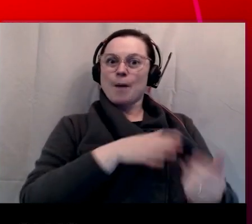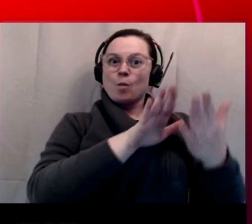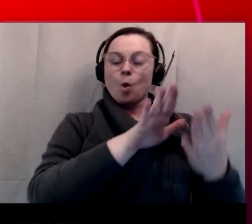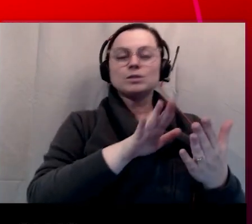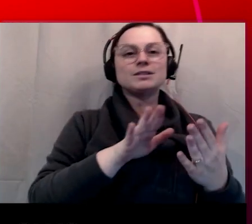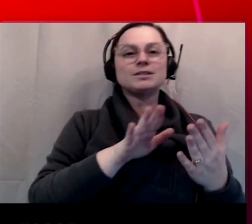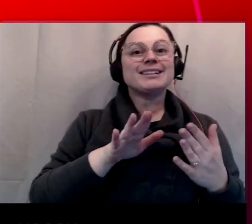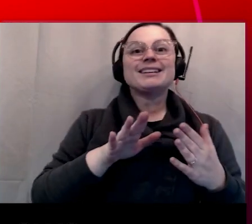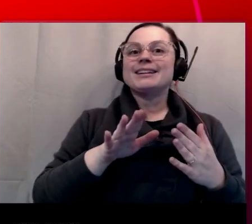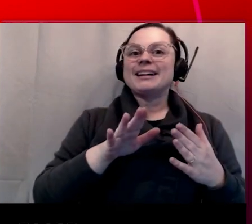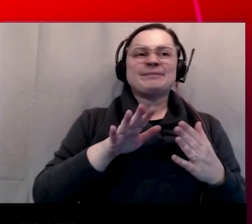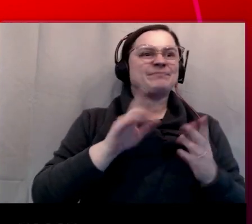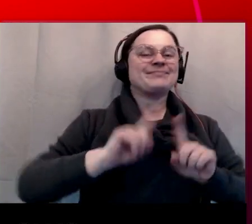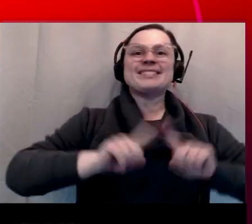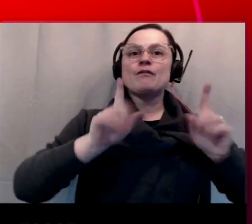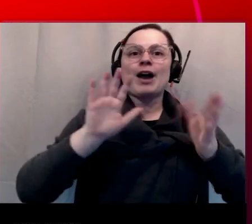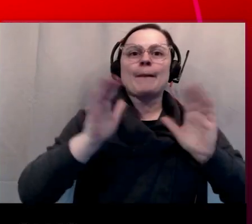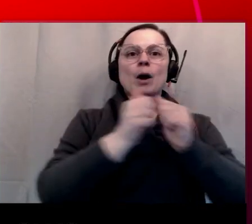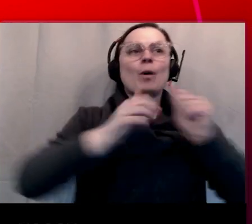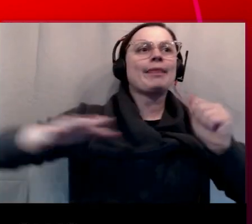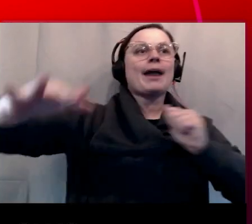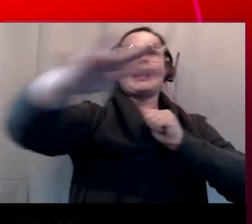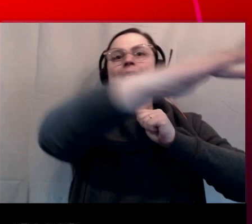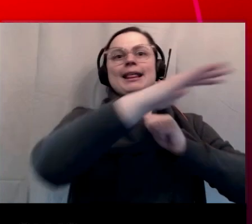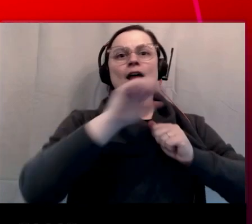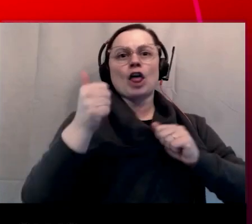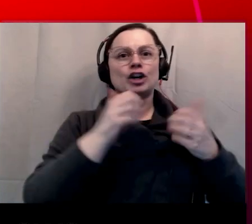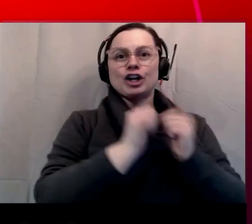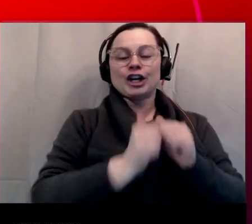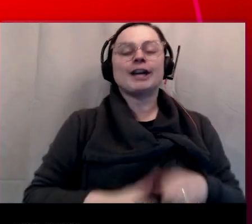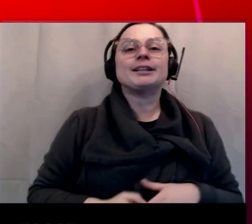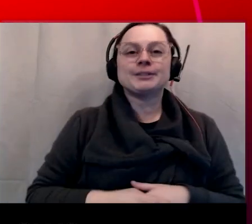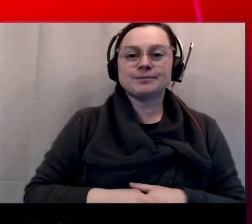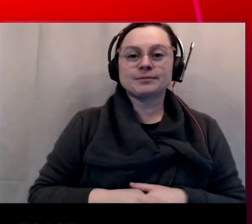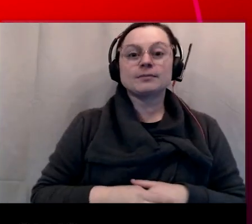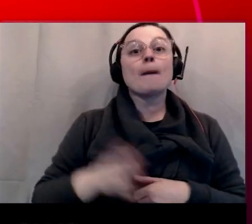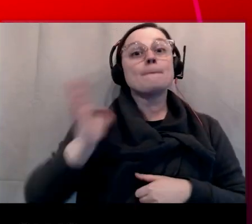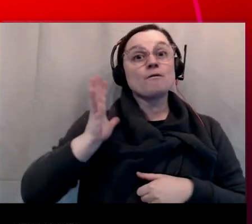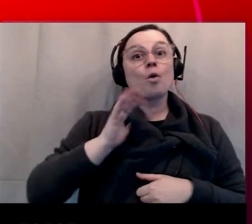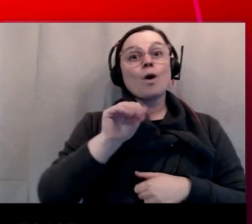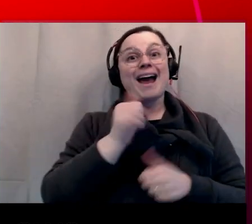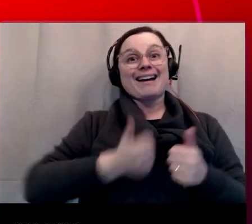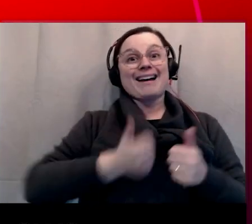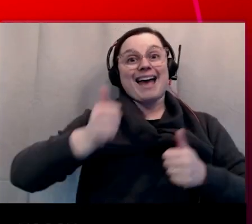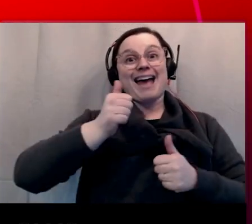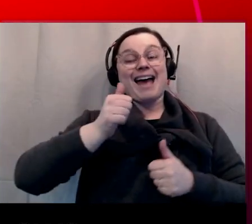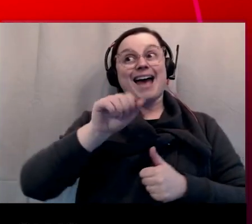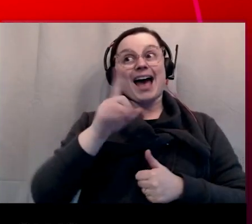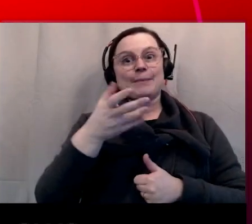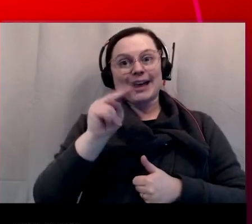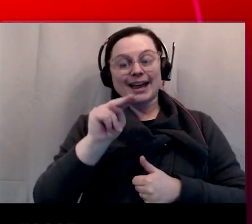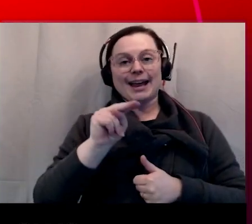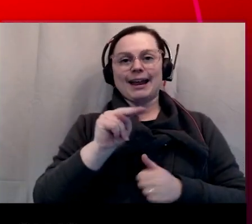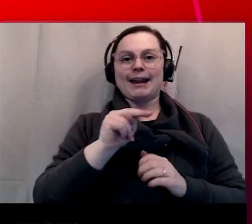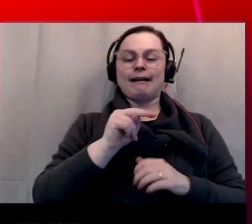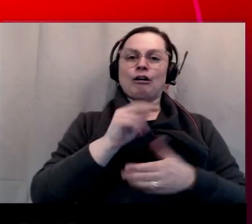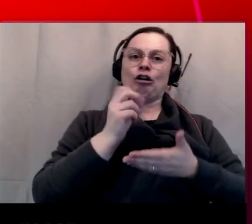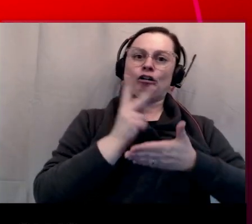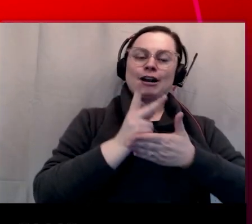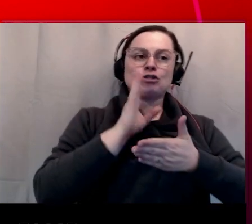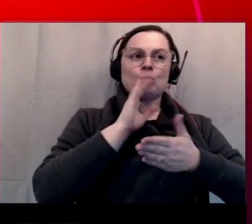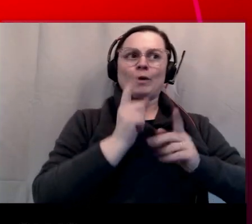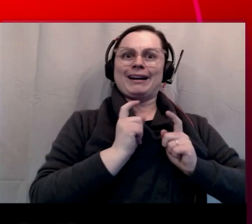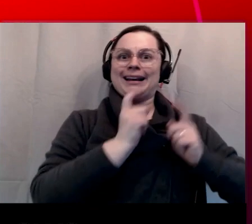that you see out there. Because traditionally, you've required to hand over admin credentials to whatever tool that you're using to fix it, which is